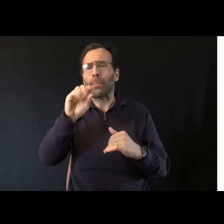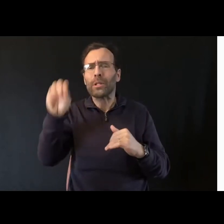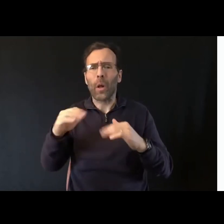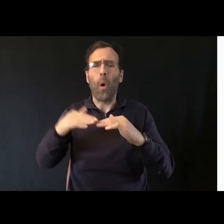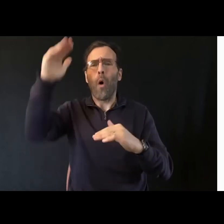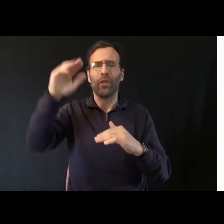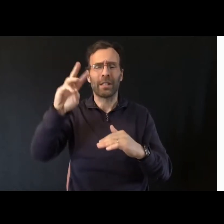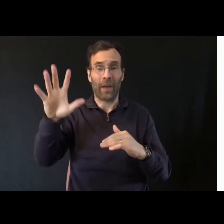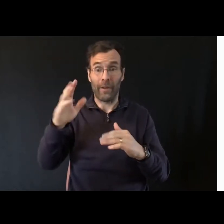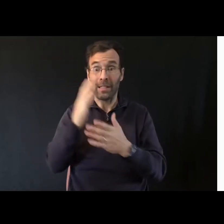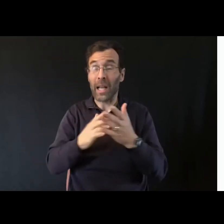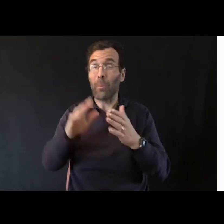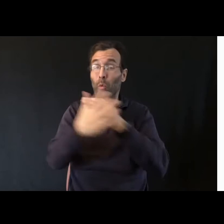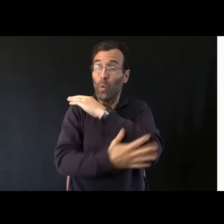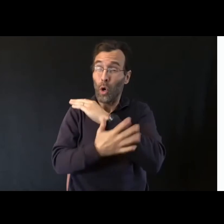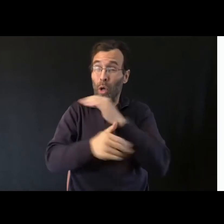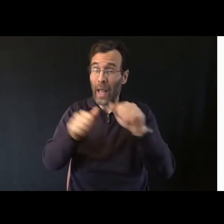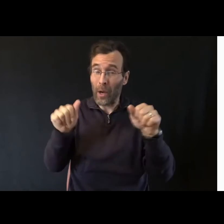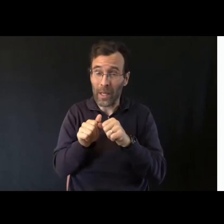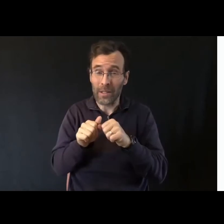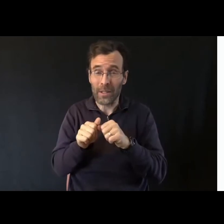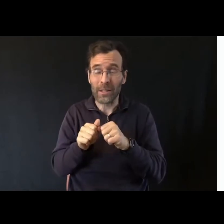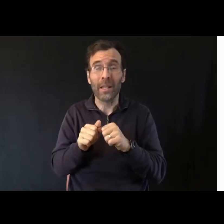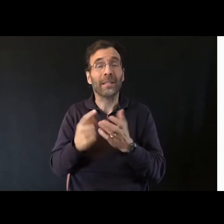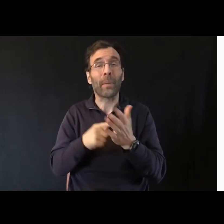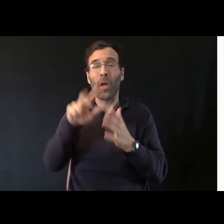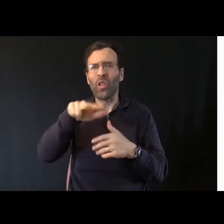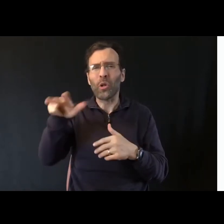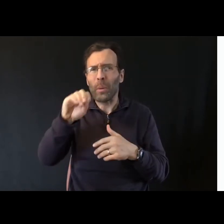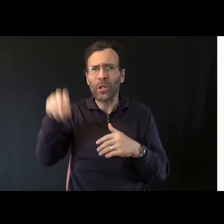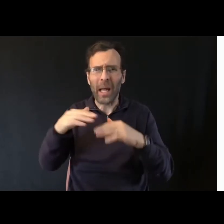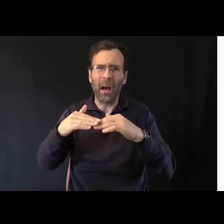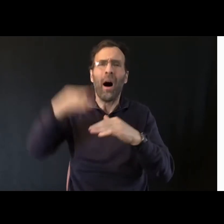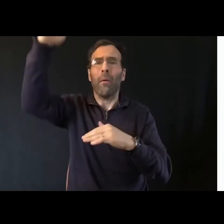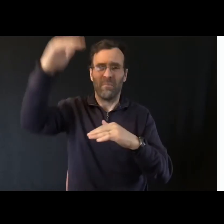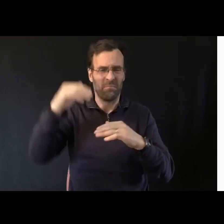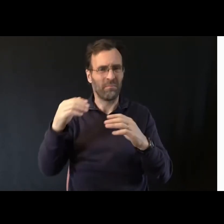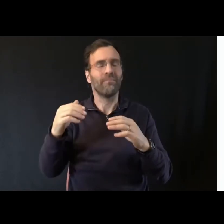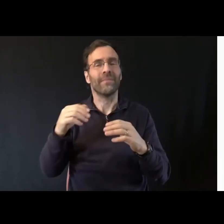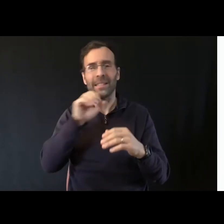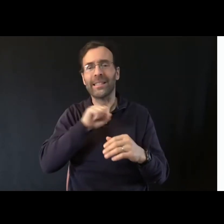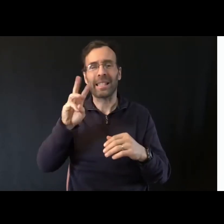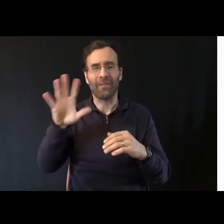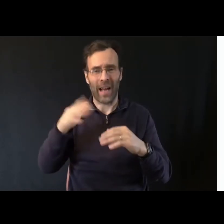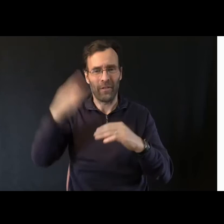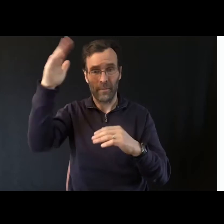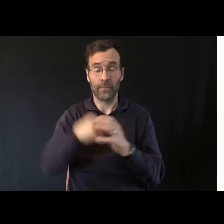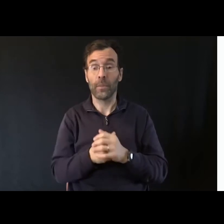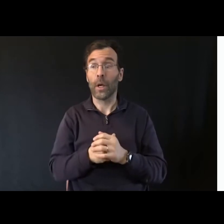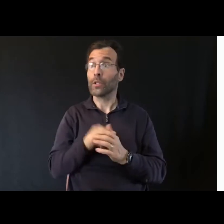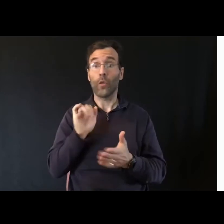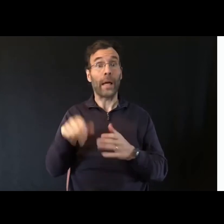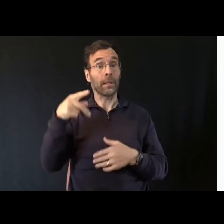rural Northland areas, that number is 1 in 3. And this is wonderful. This is a public health